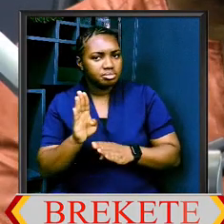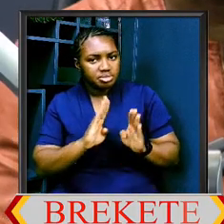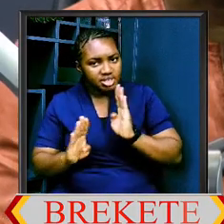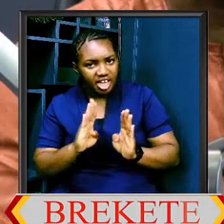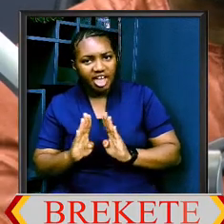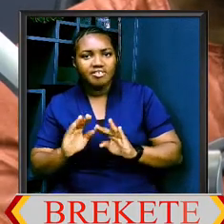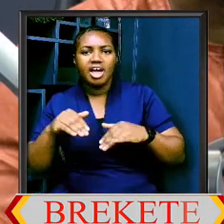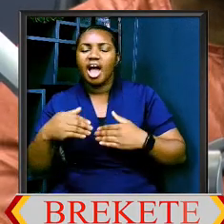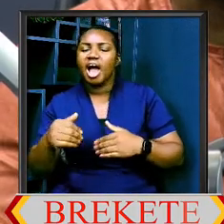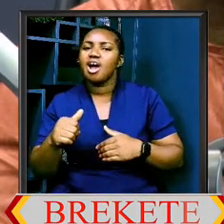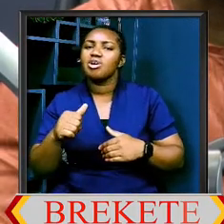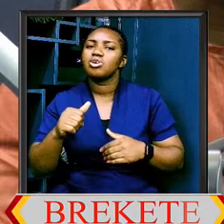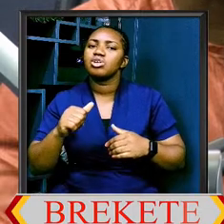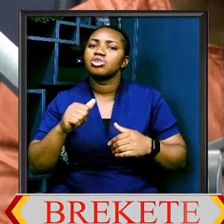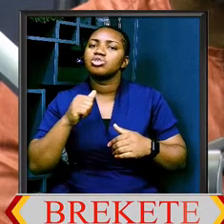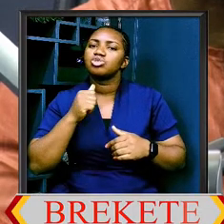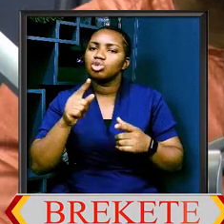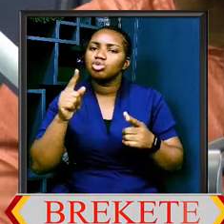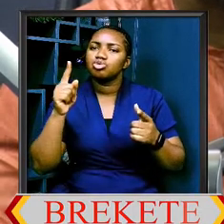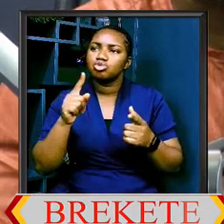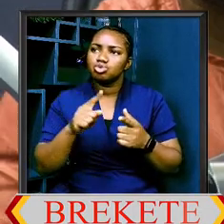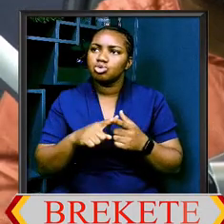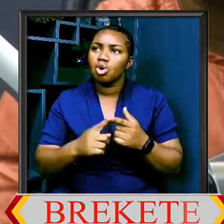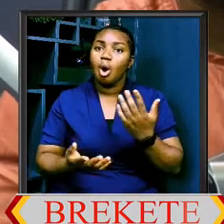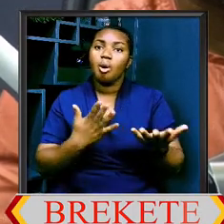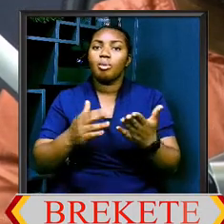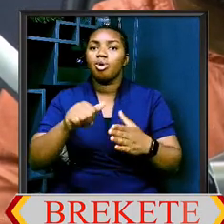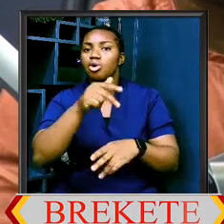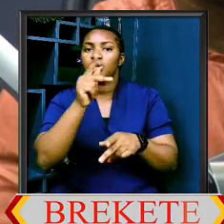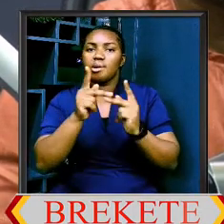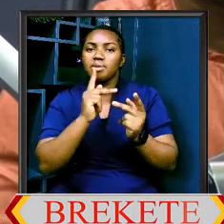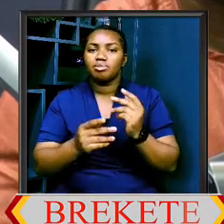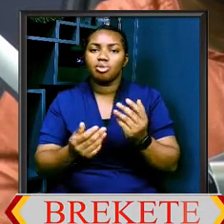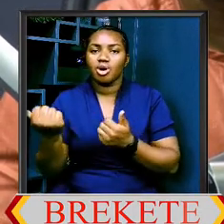burn other people's car before because of accident? Yes, sir.